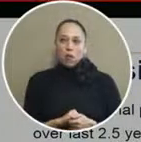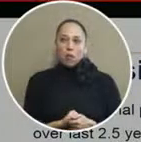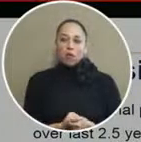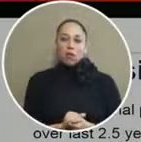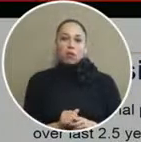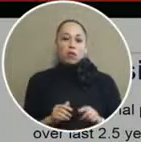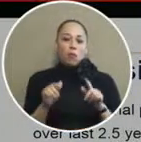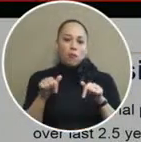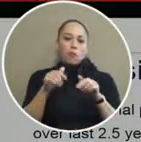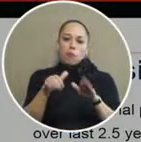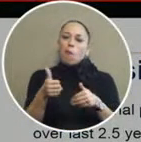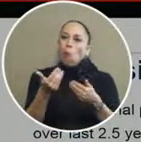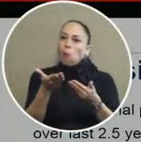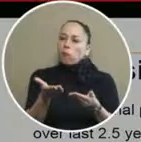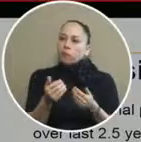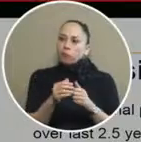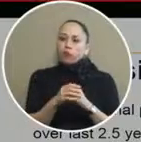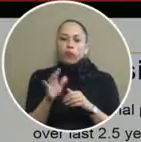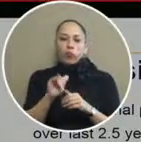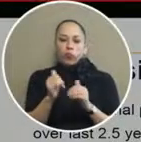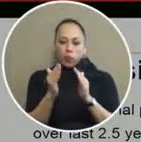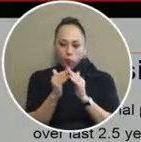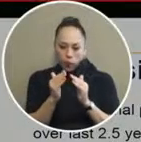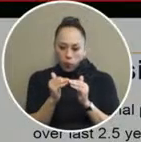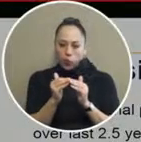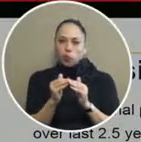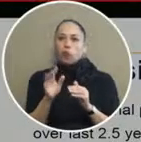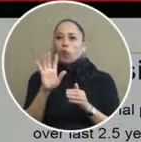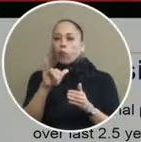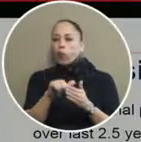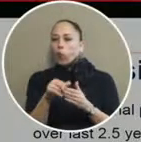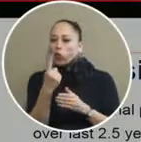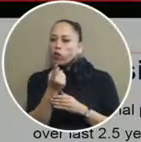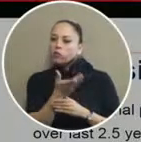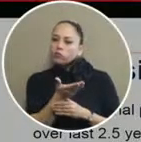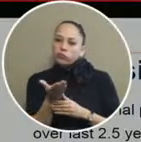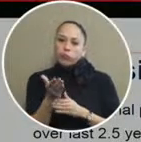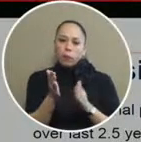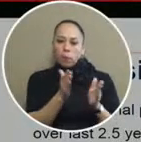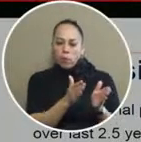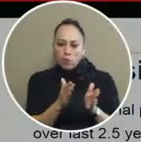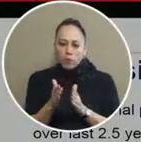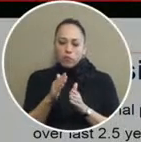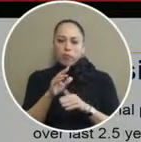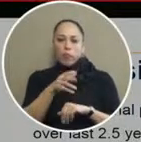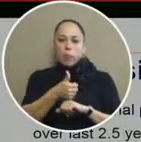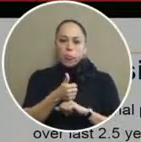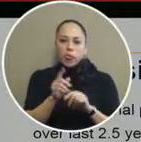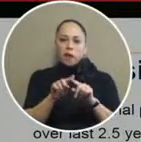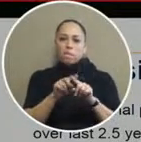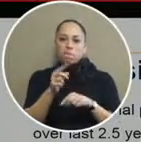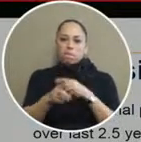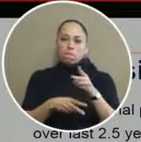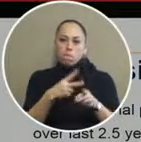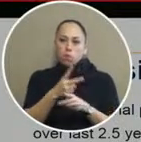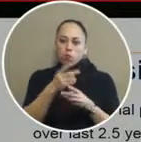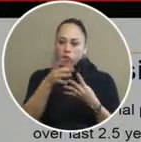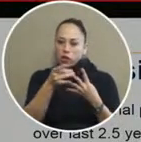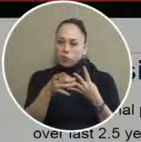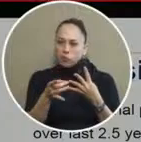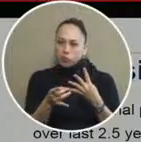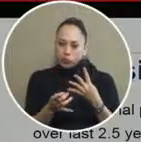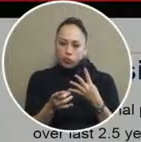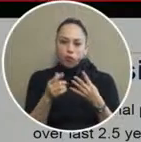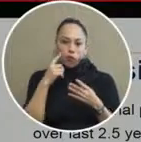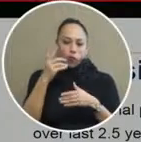And this just provides a brief snapshot of succession implementation. So it's one thing to put plans in place and provide different types of options to assist with